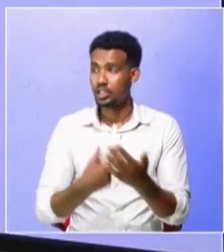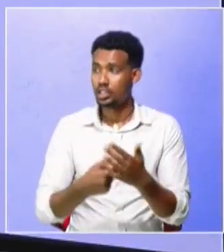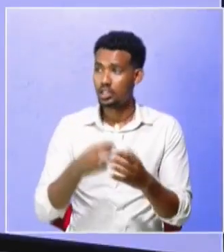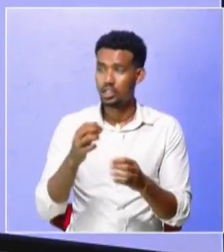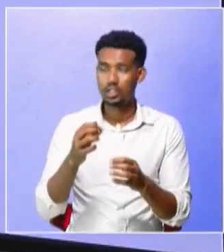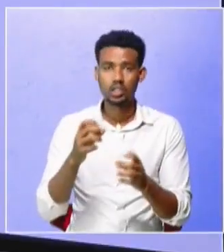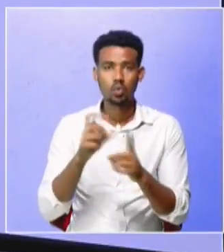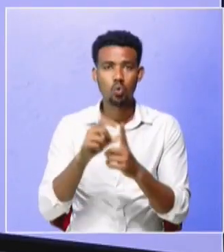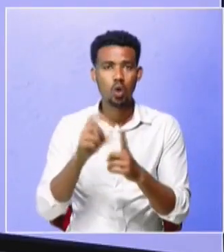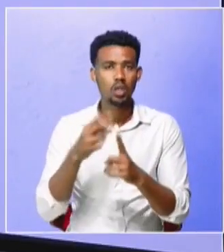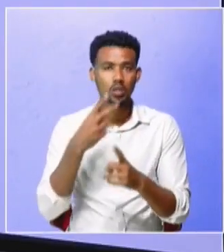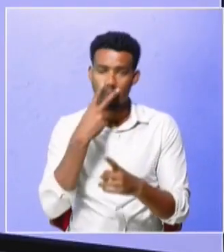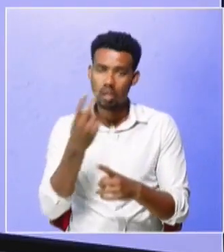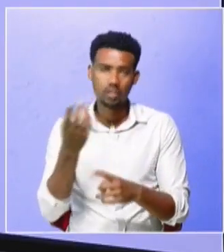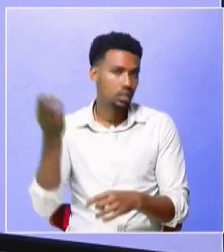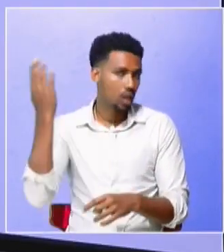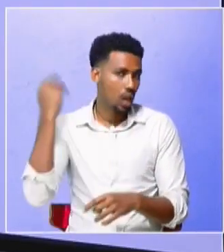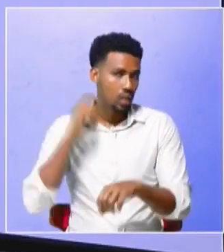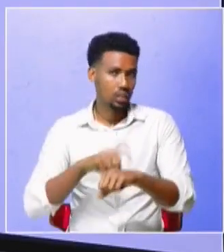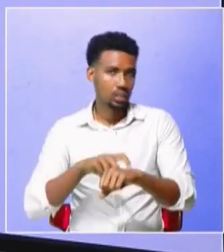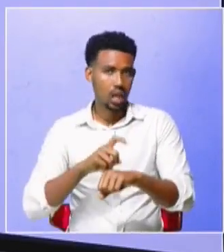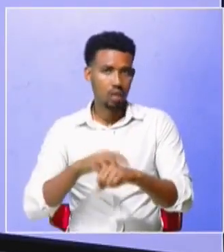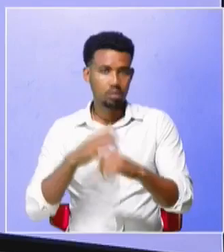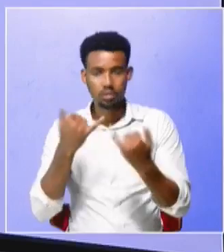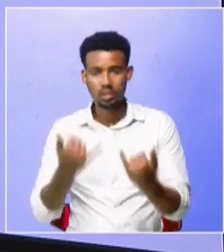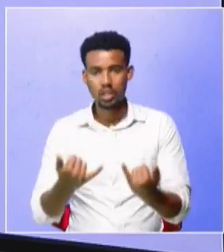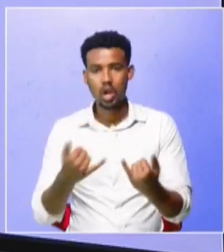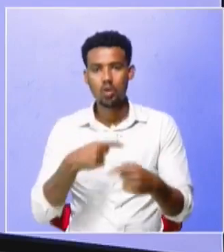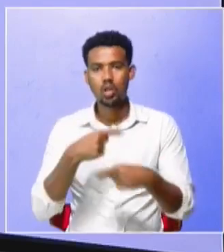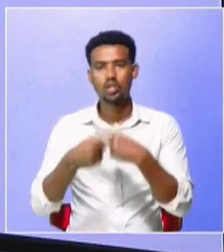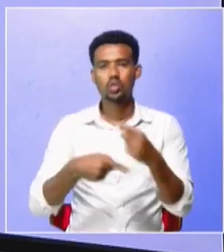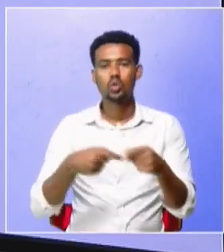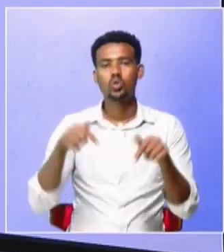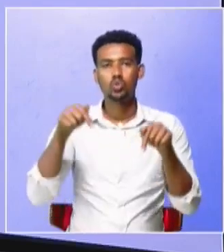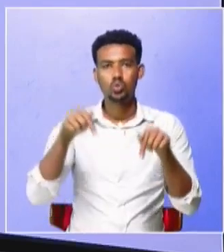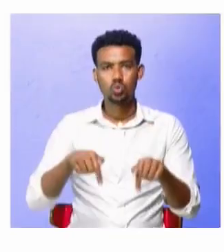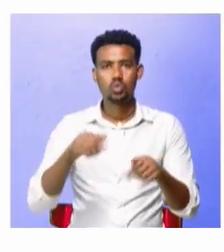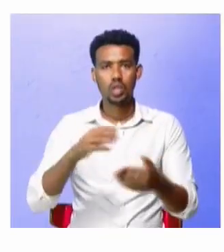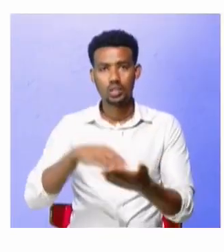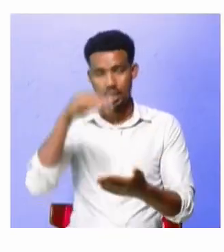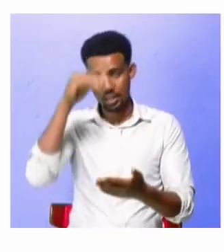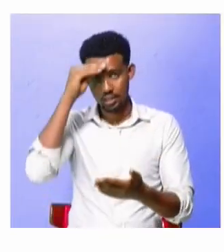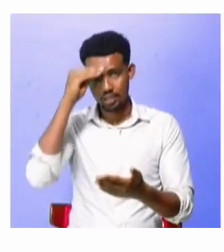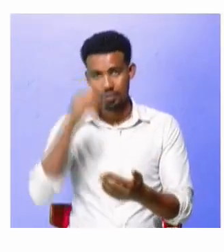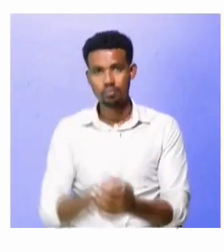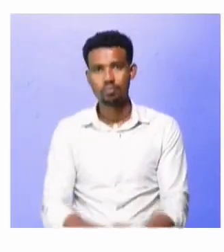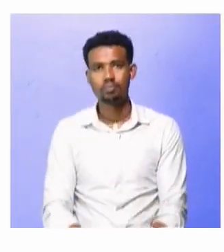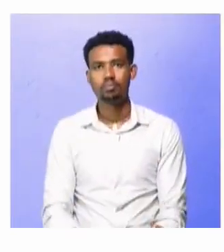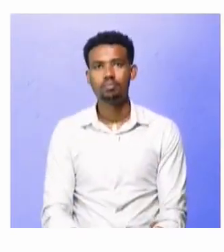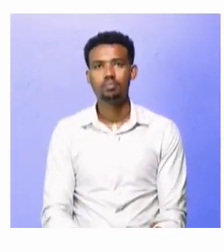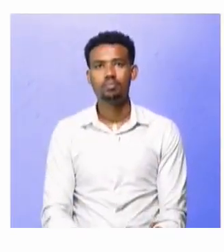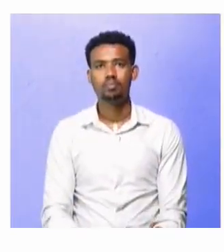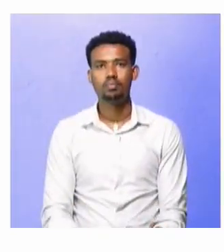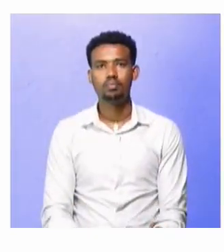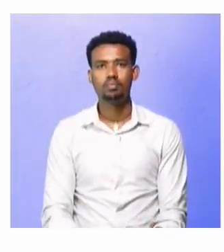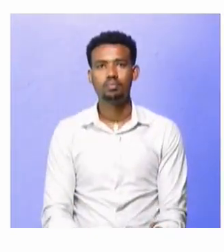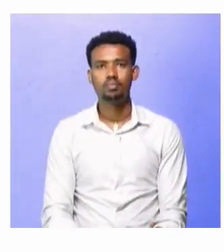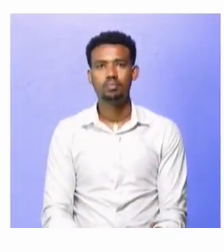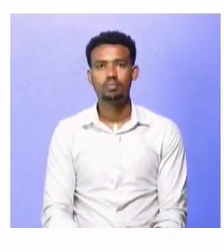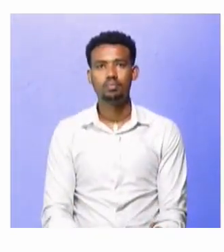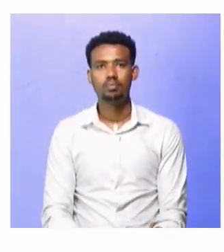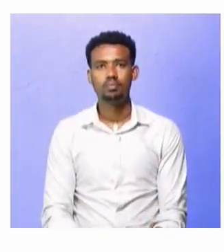have seen last time. So now let's go on to today's lesson. So today's lesson is